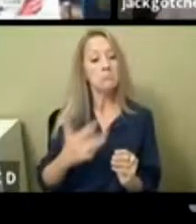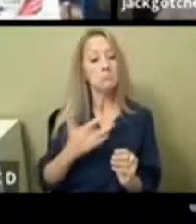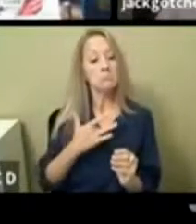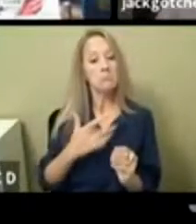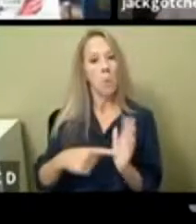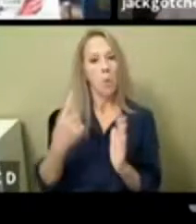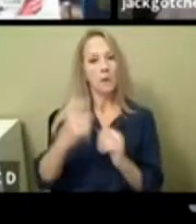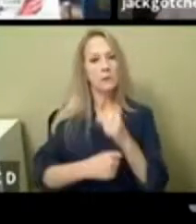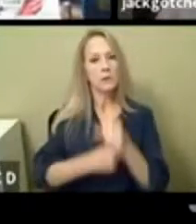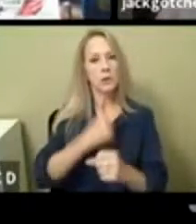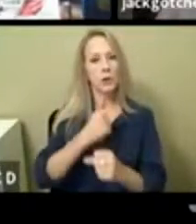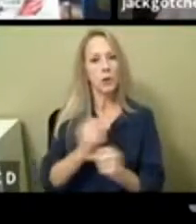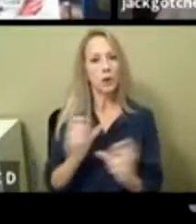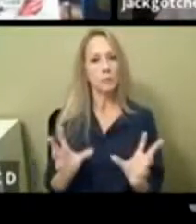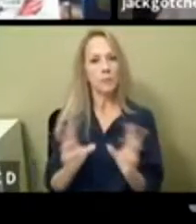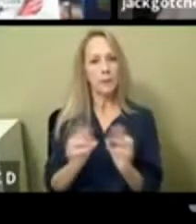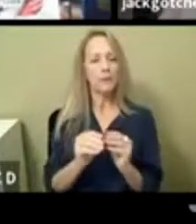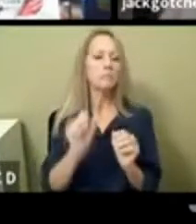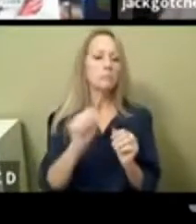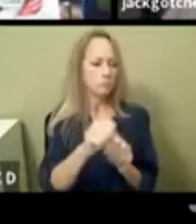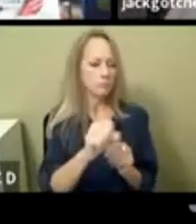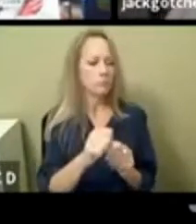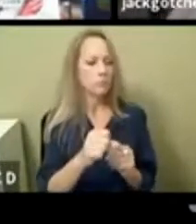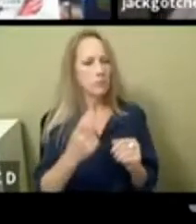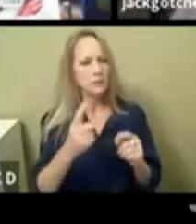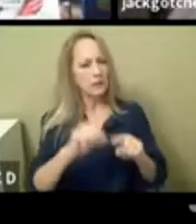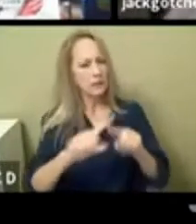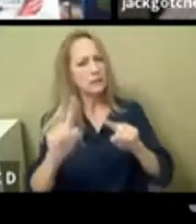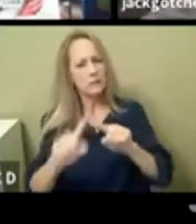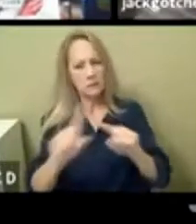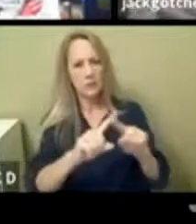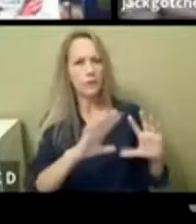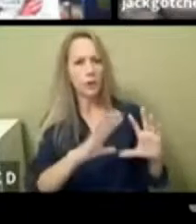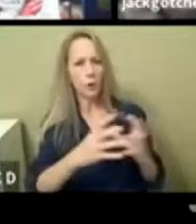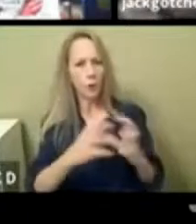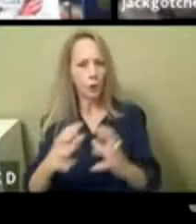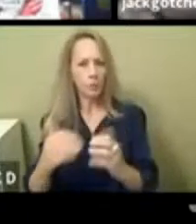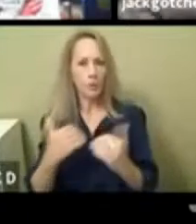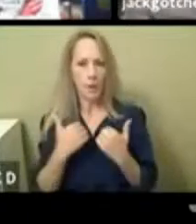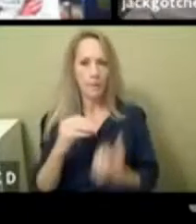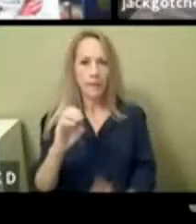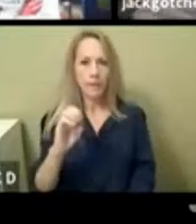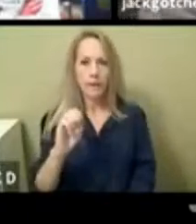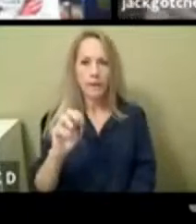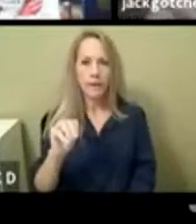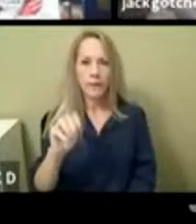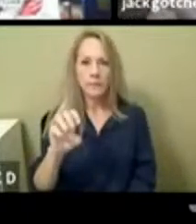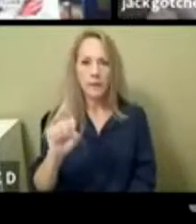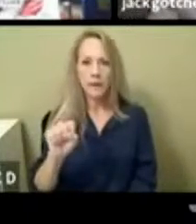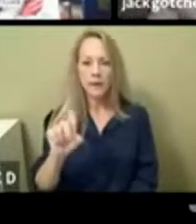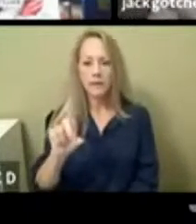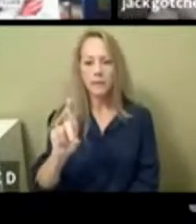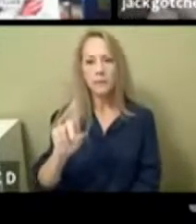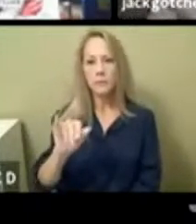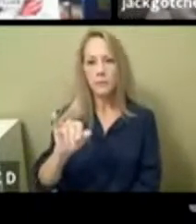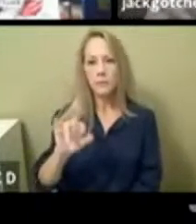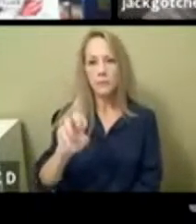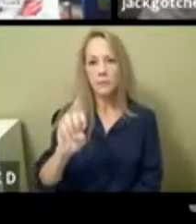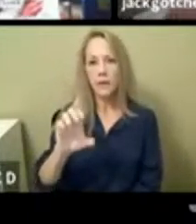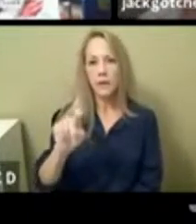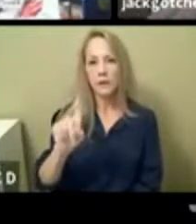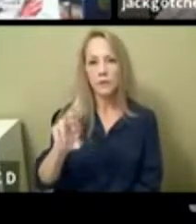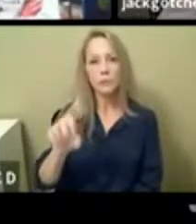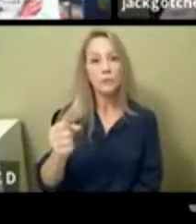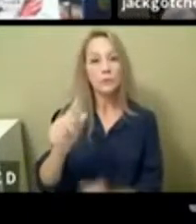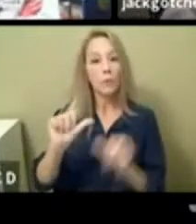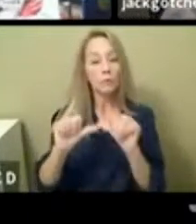Yeah, there are various groups that do meet. We have an EMS Directors Association that meets. So that's one